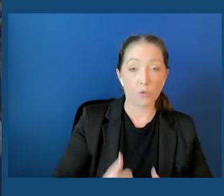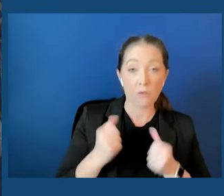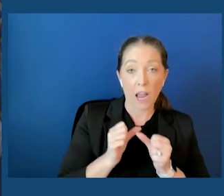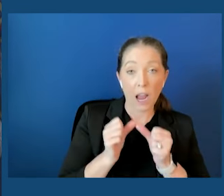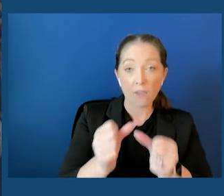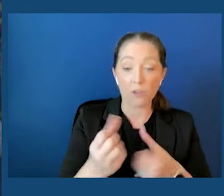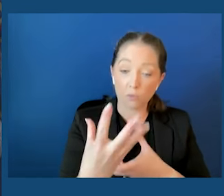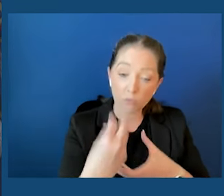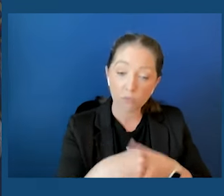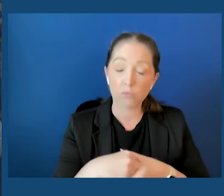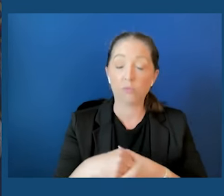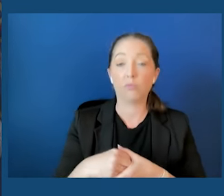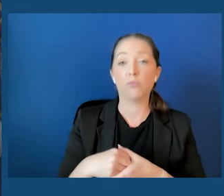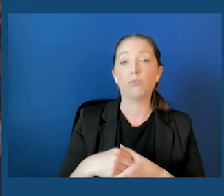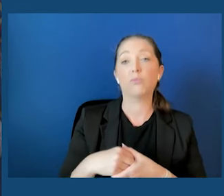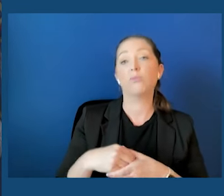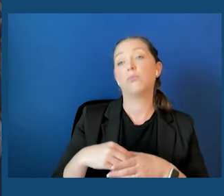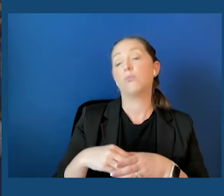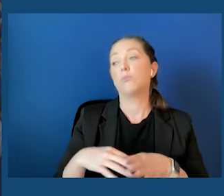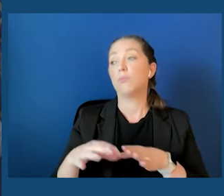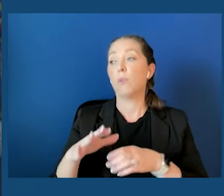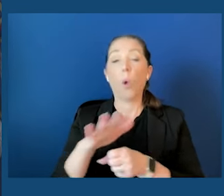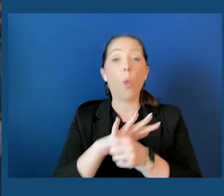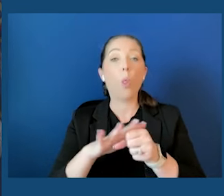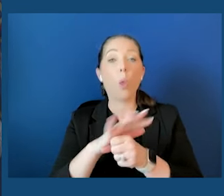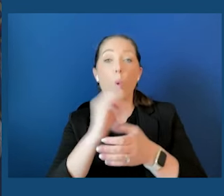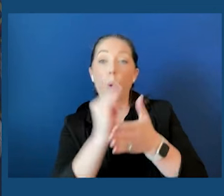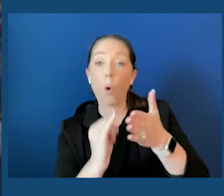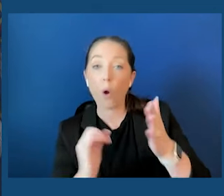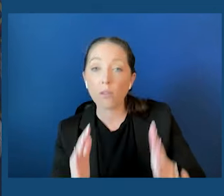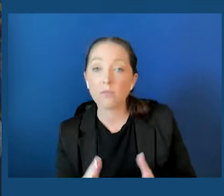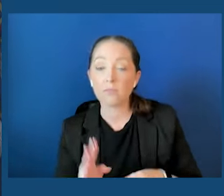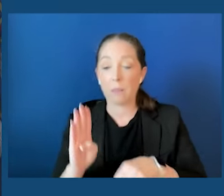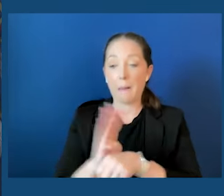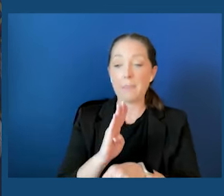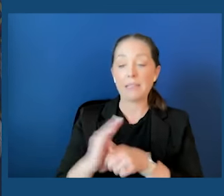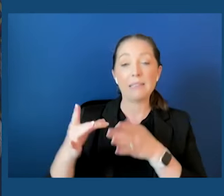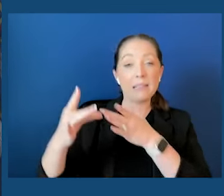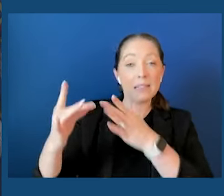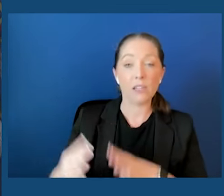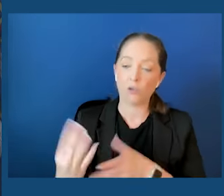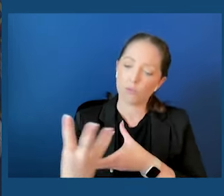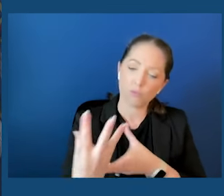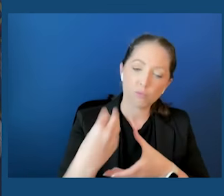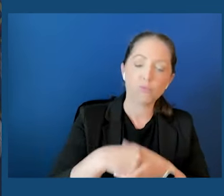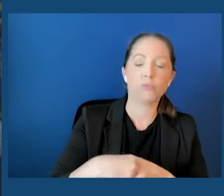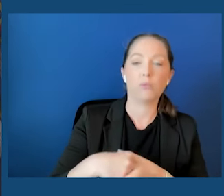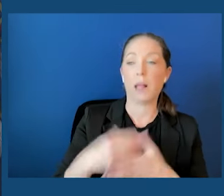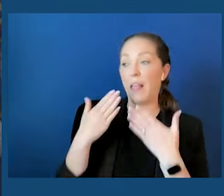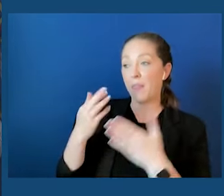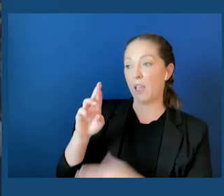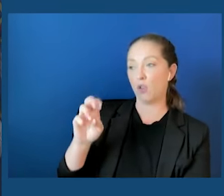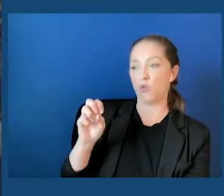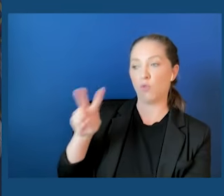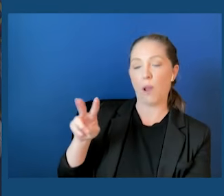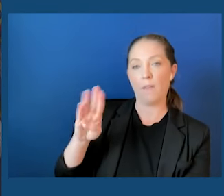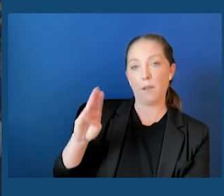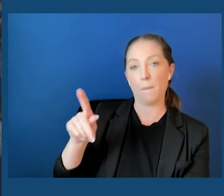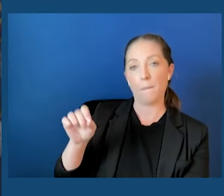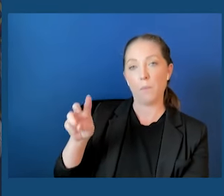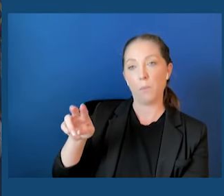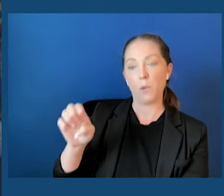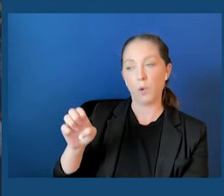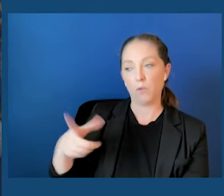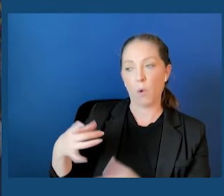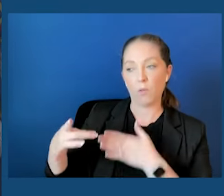leaders. And again, I want to thank Reverend Blue for chairing this and all the members, especially those who had to relive the